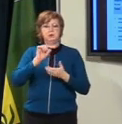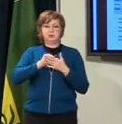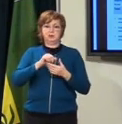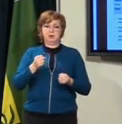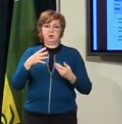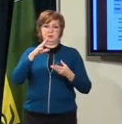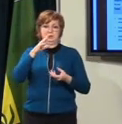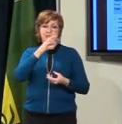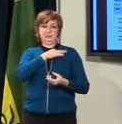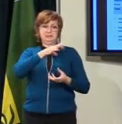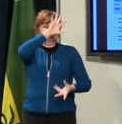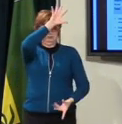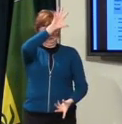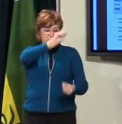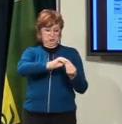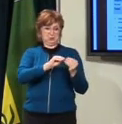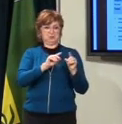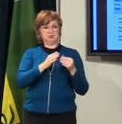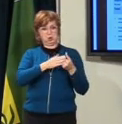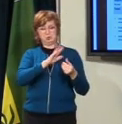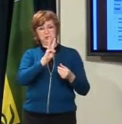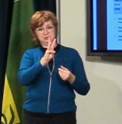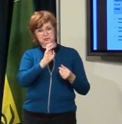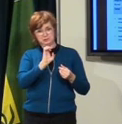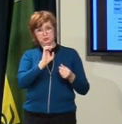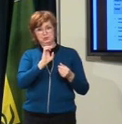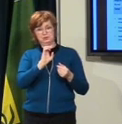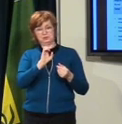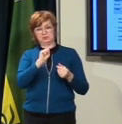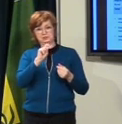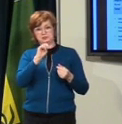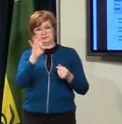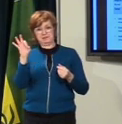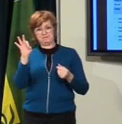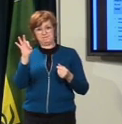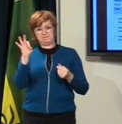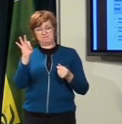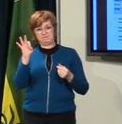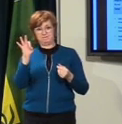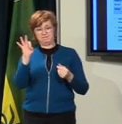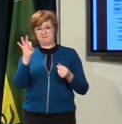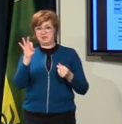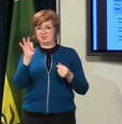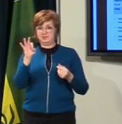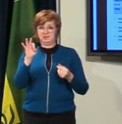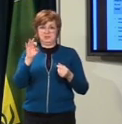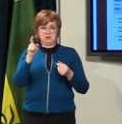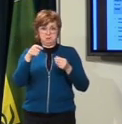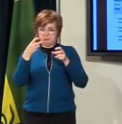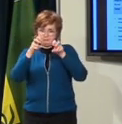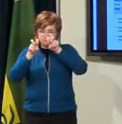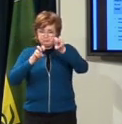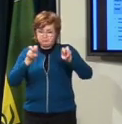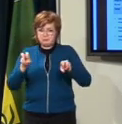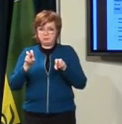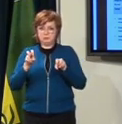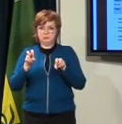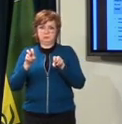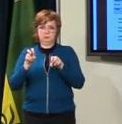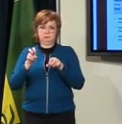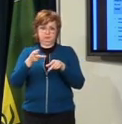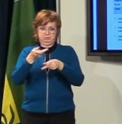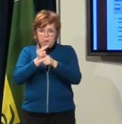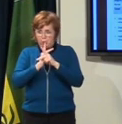positions, individuals are going to be redeployed through this in order to surge into those areas of contact